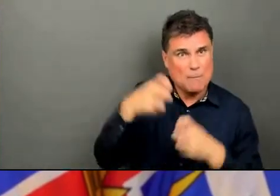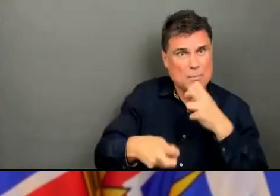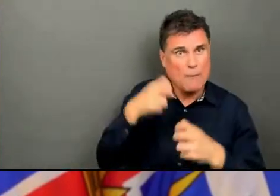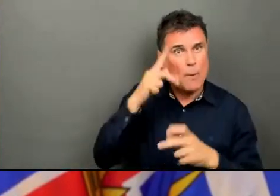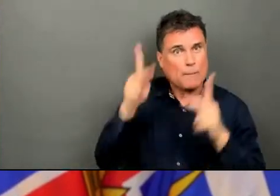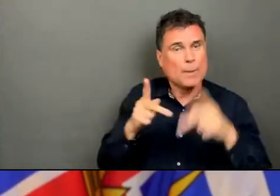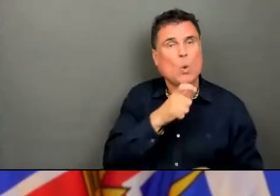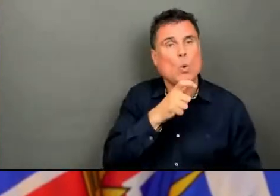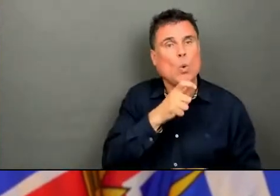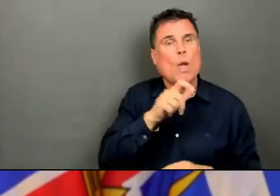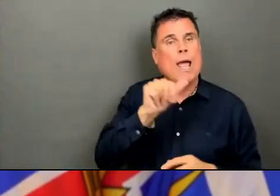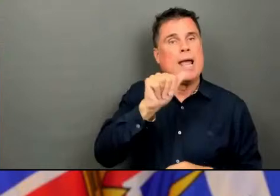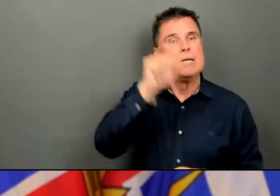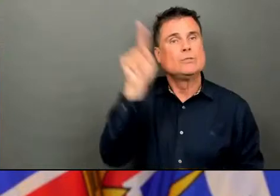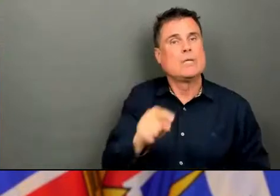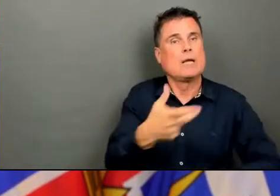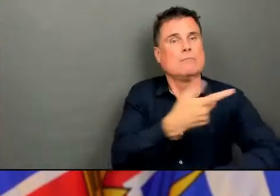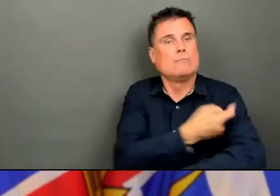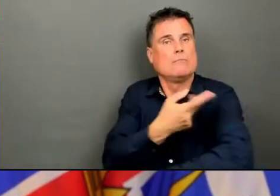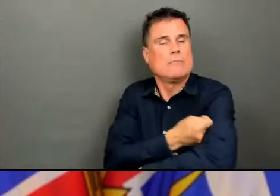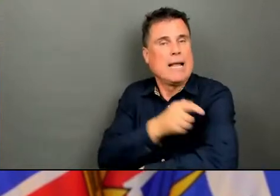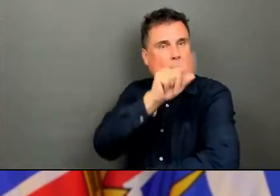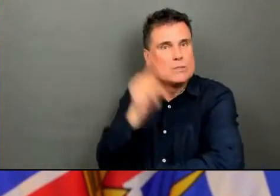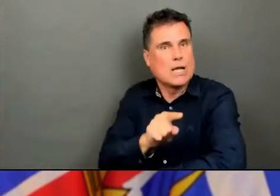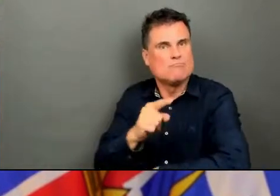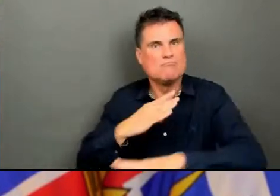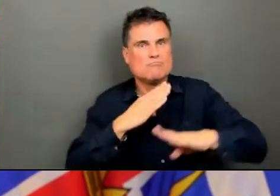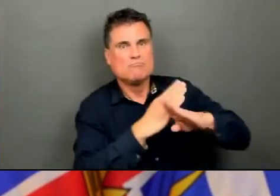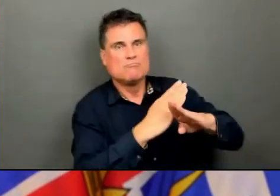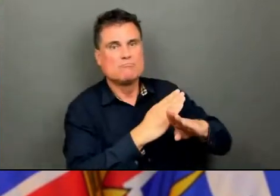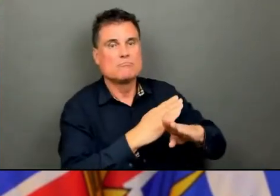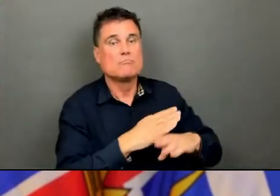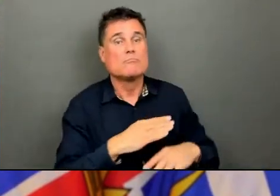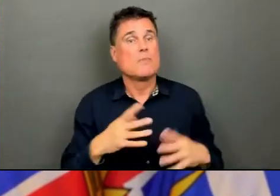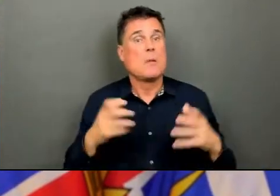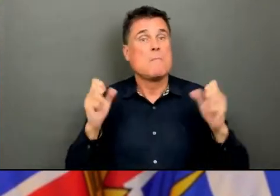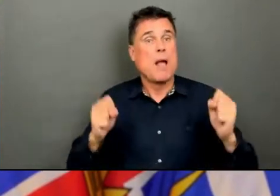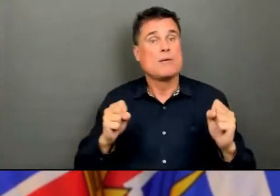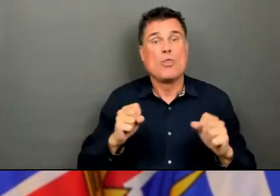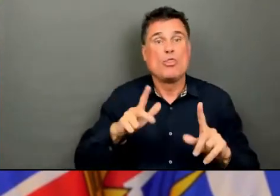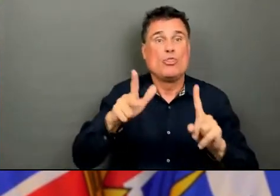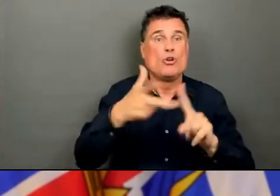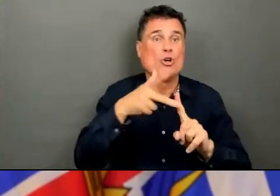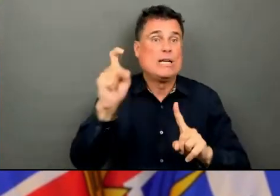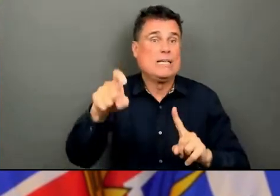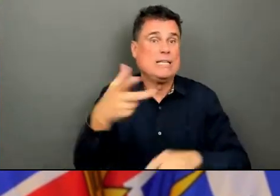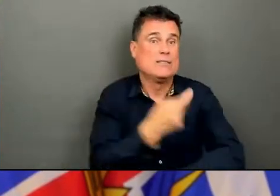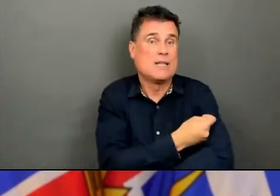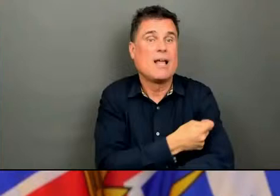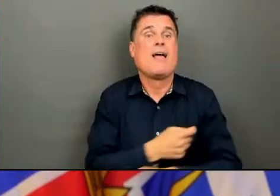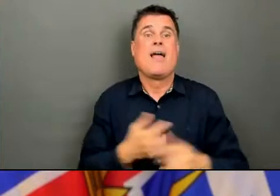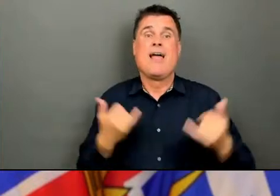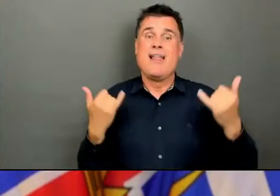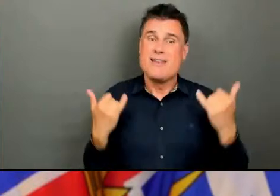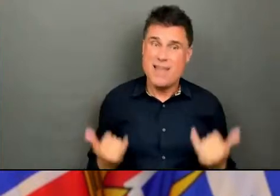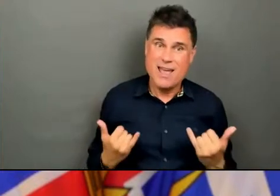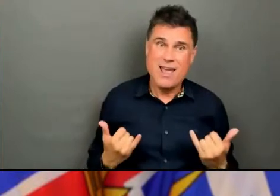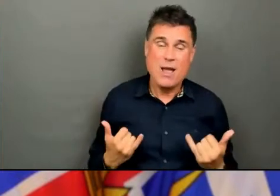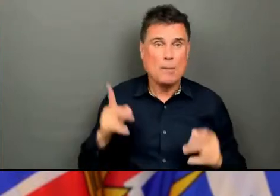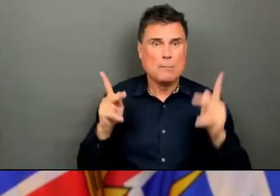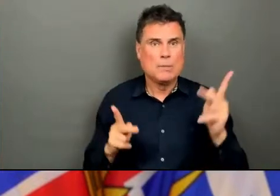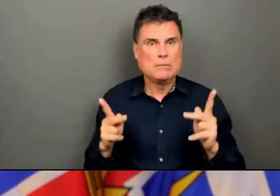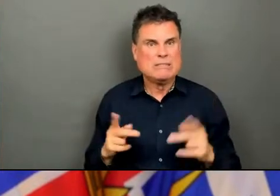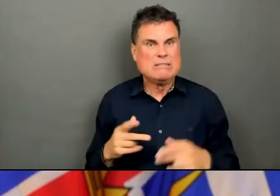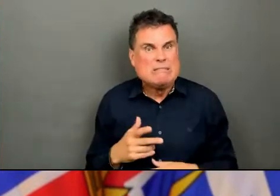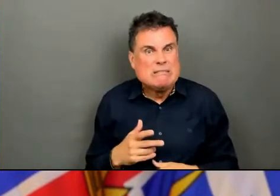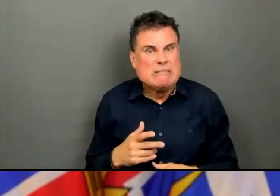who are, you made the point earlier about a booster. They're asking now, can I get my Pfizer or Moderna in the next